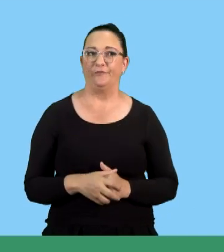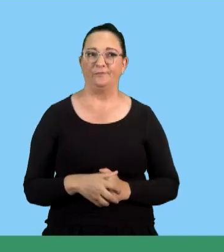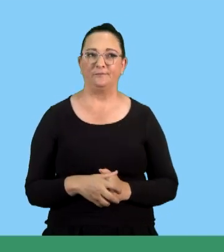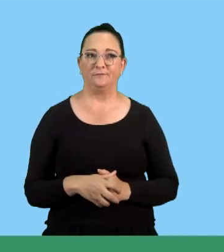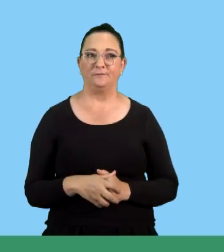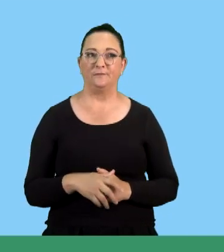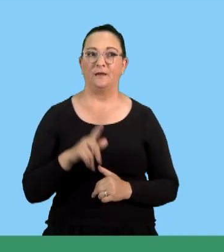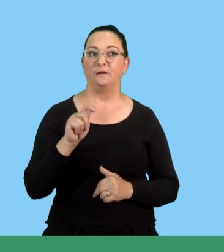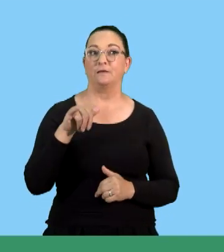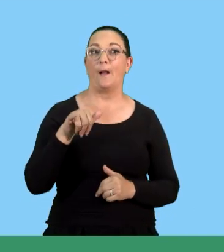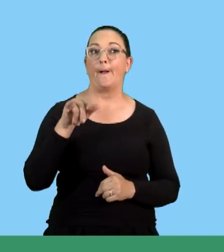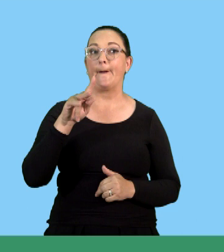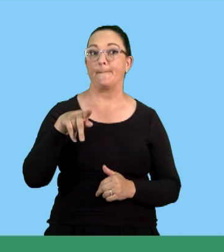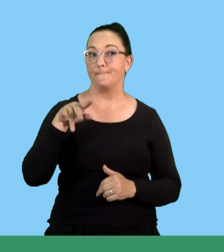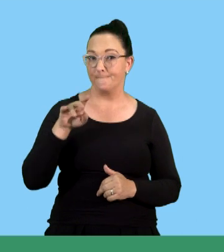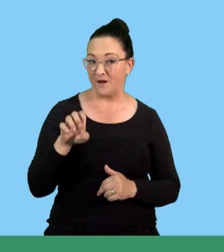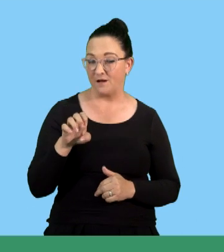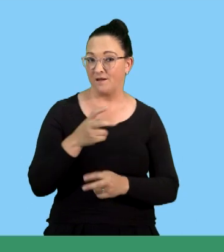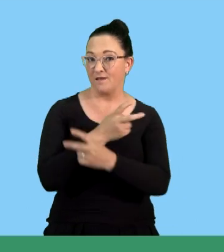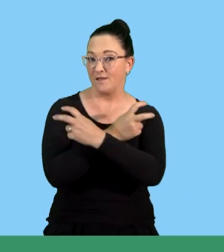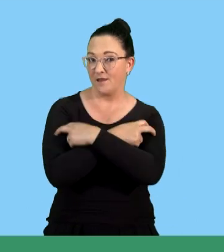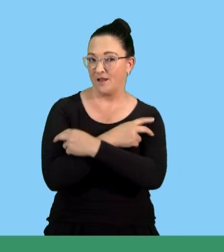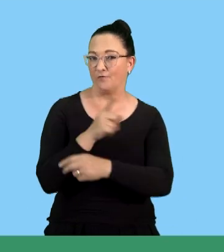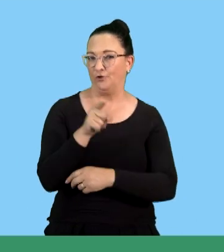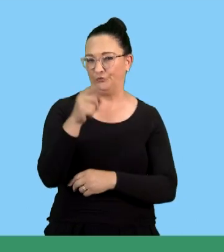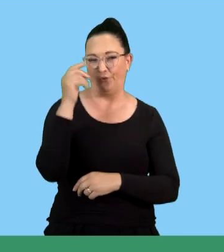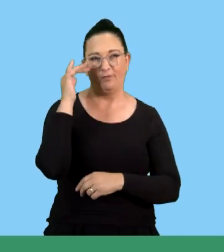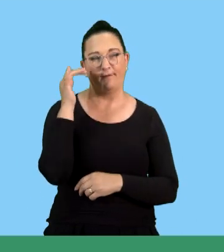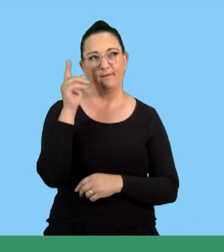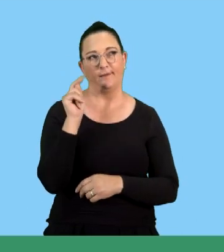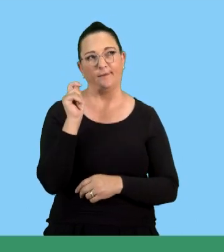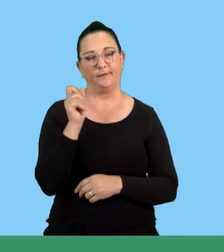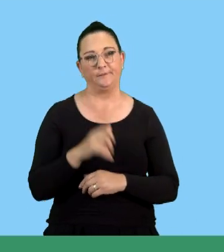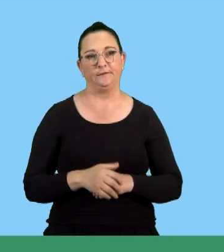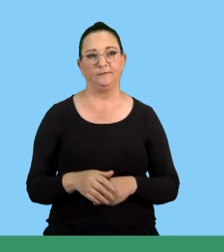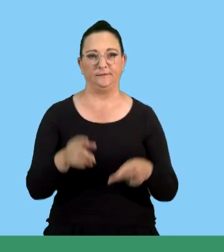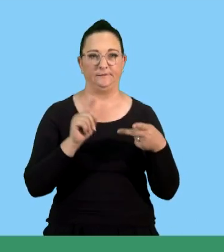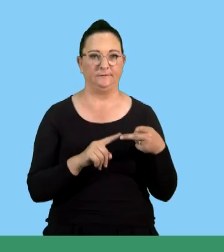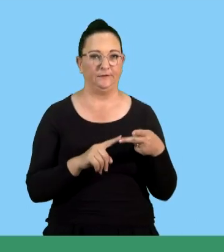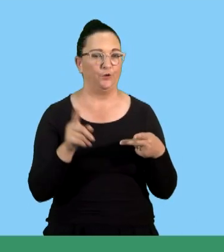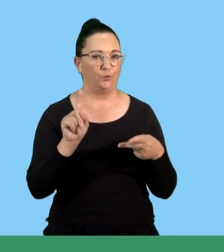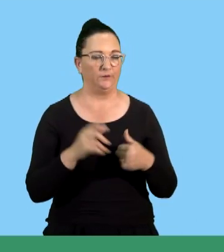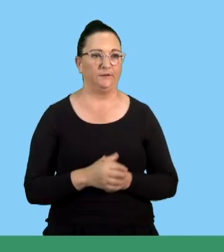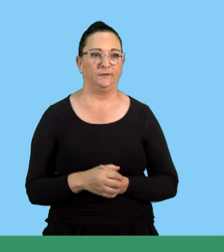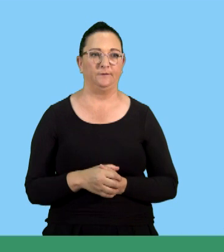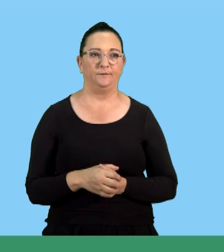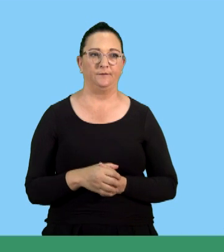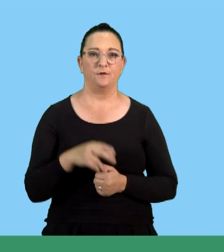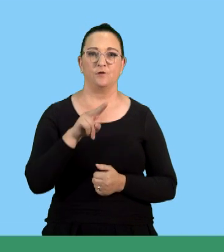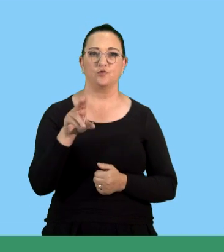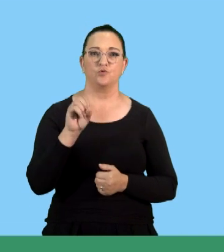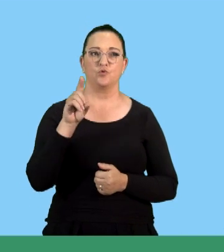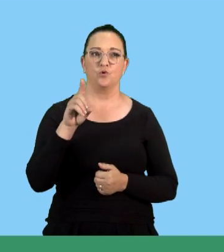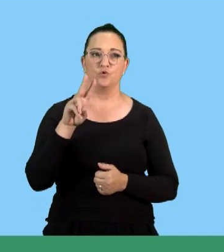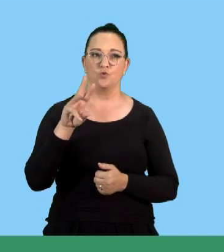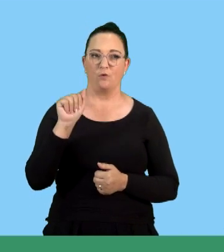basically here, the type of leave provision for this. So just think about it, and then I'm going to the second one. It says here,